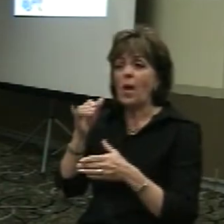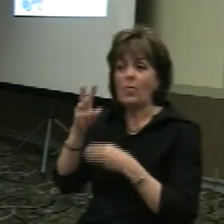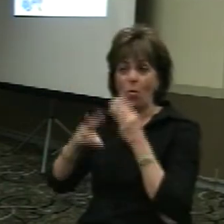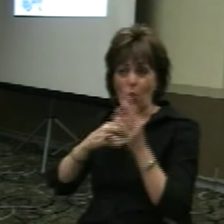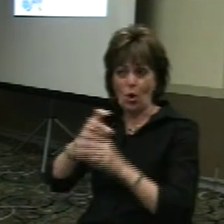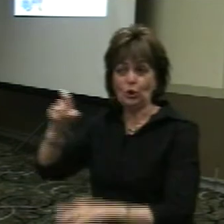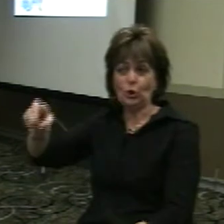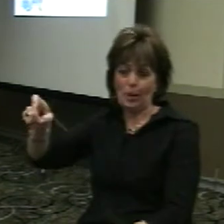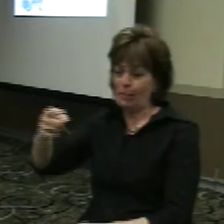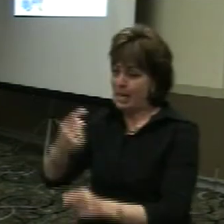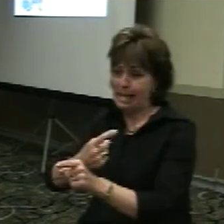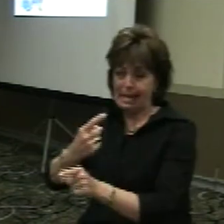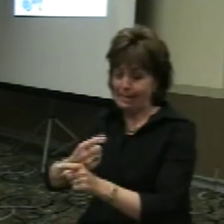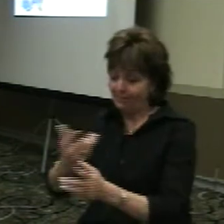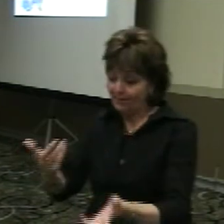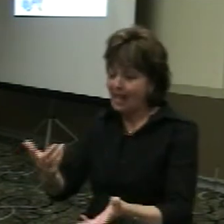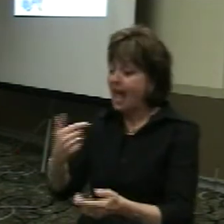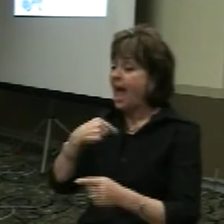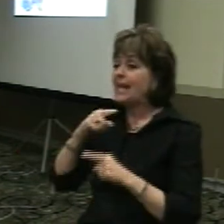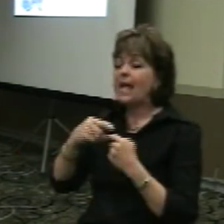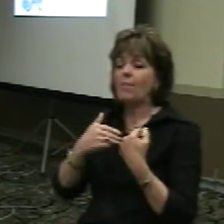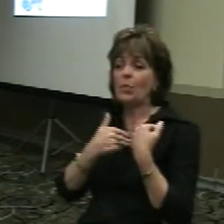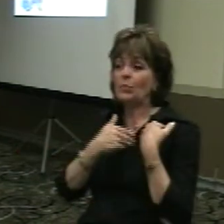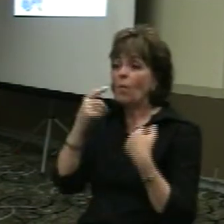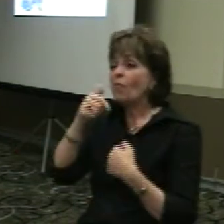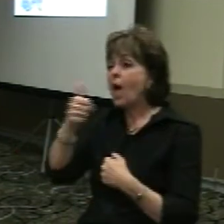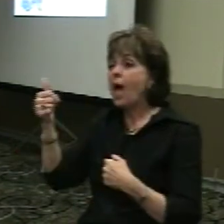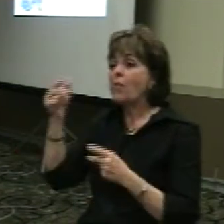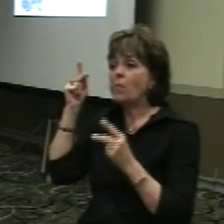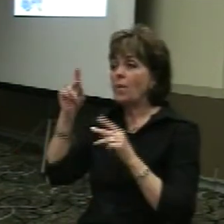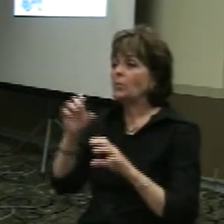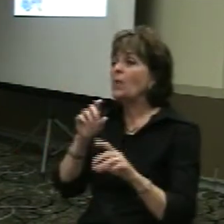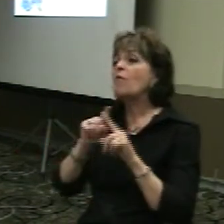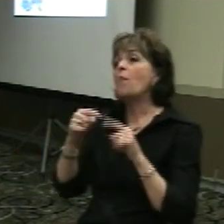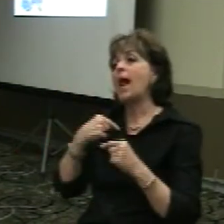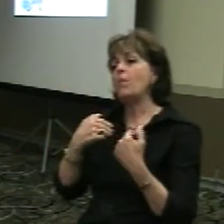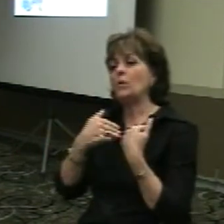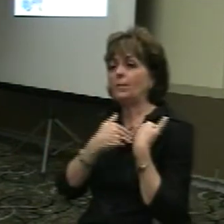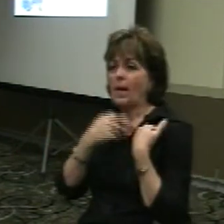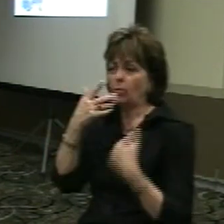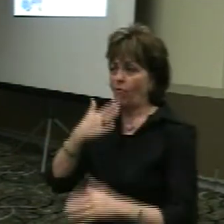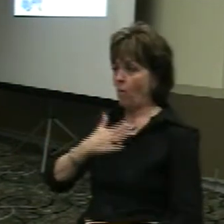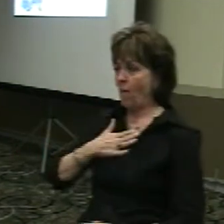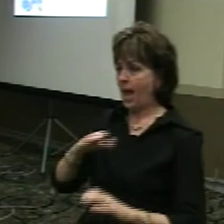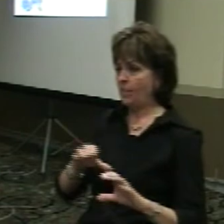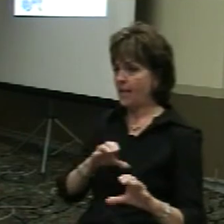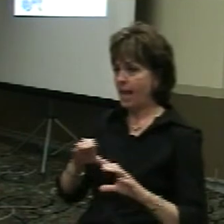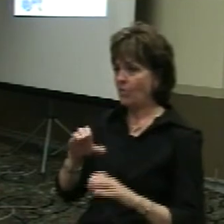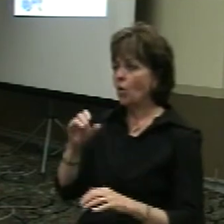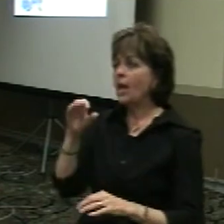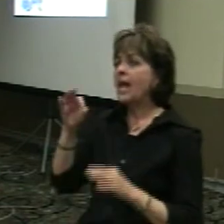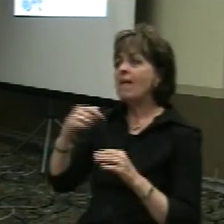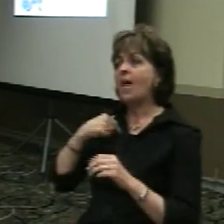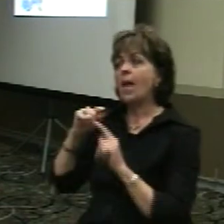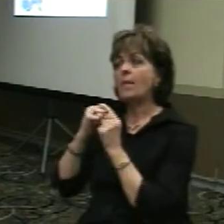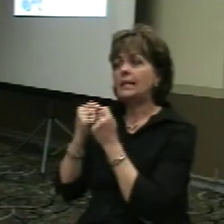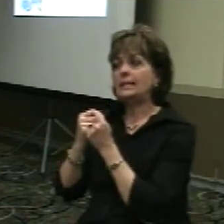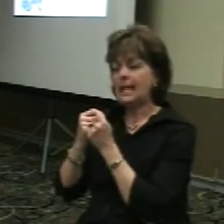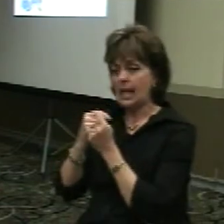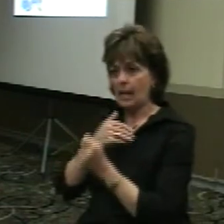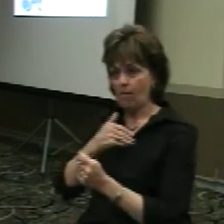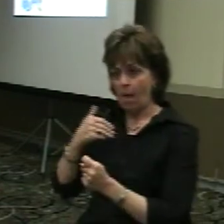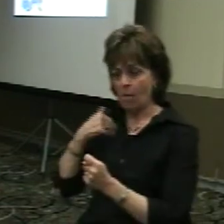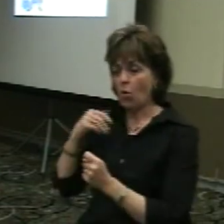All we can be, I can't be responsible for other people's behavior, but I can be responsible for my behavior. Now, if I'm a team member and I've given a